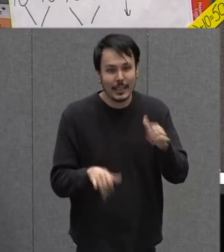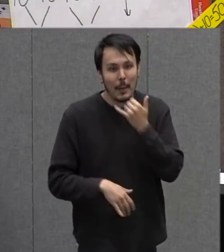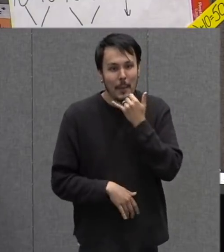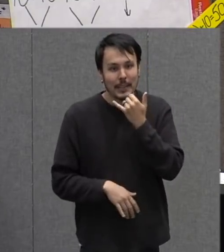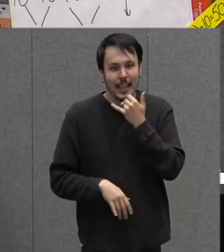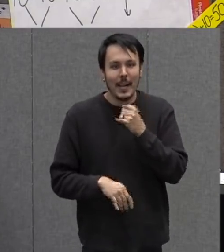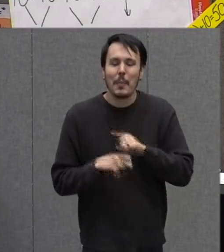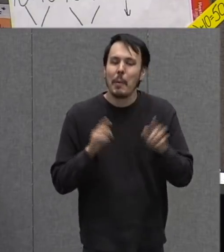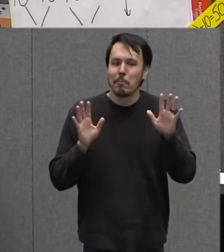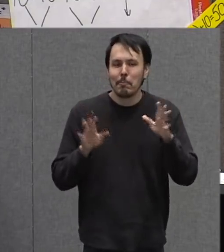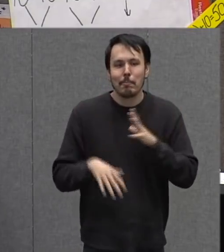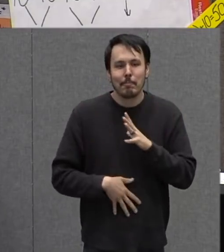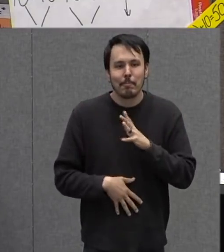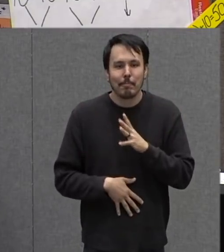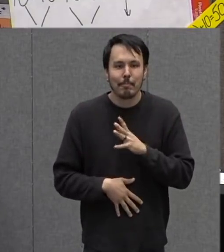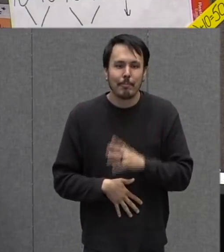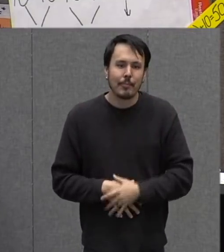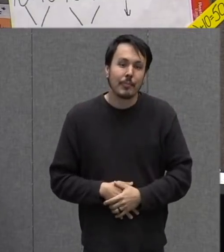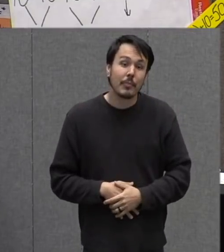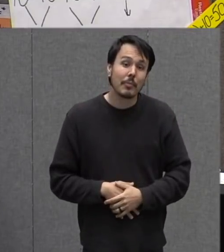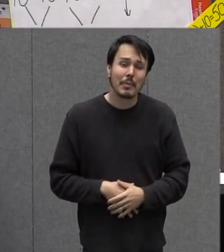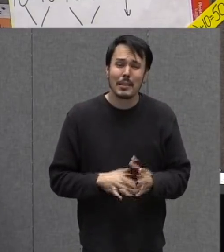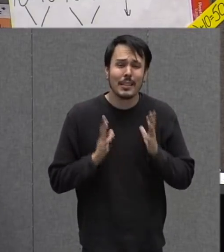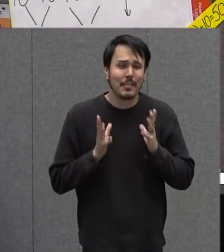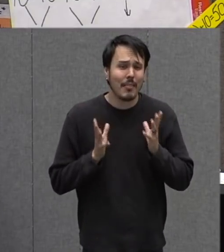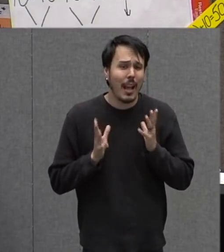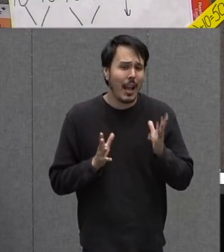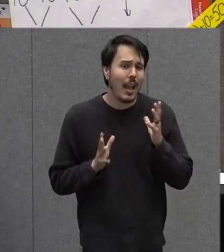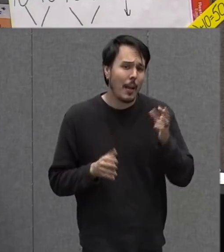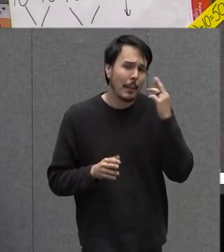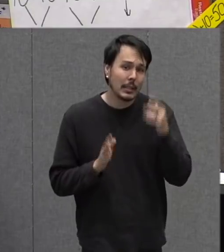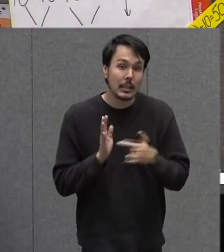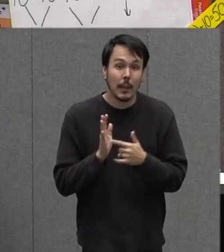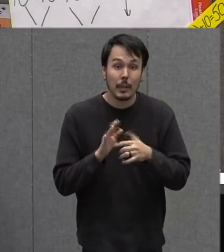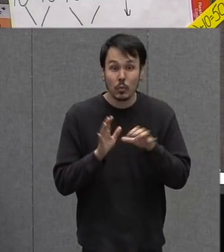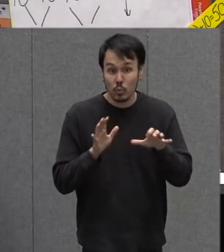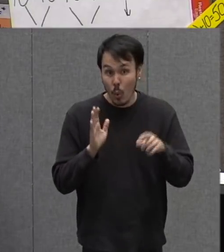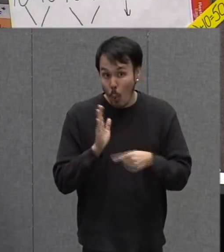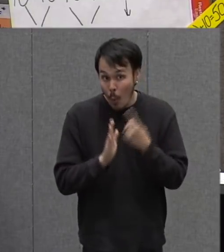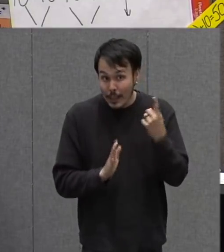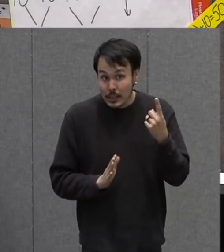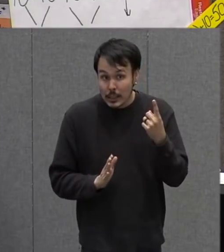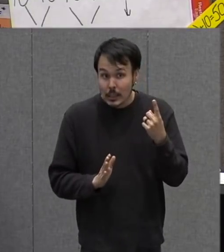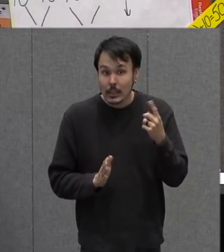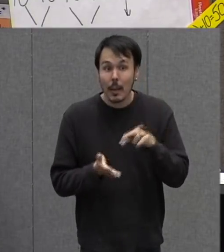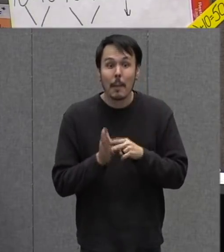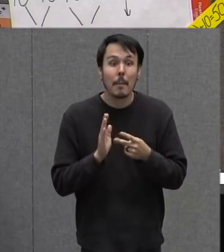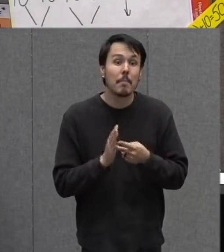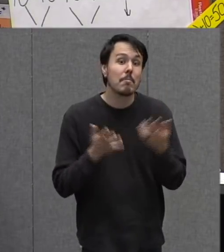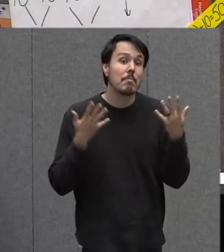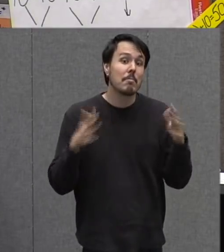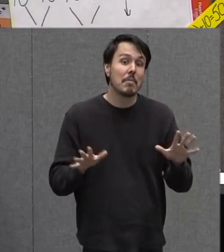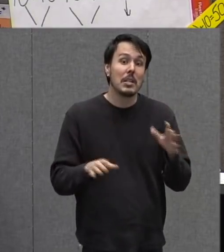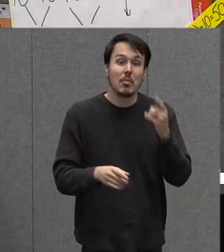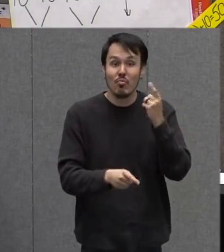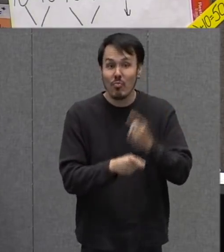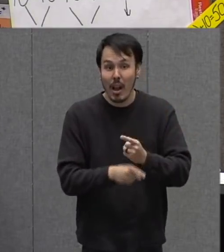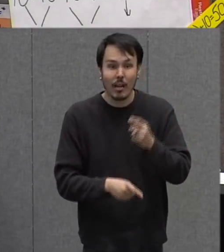It does. It happens. And that's fine, because sometimes just doing it one time doesn't mean we always get it right